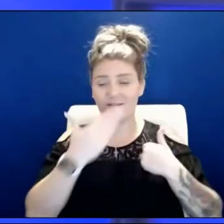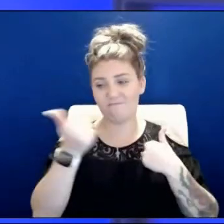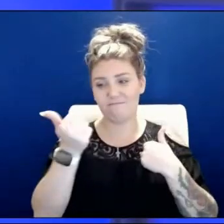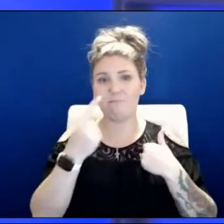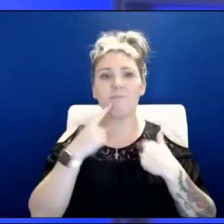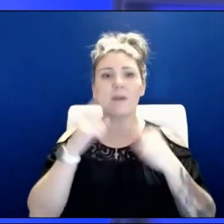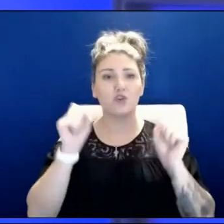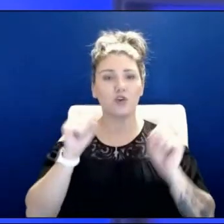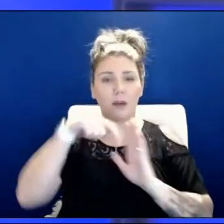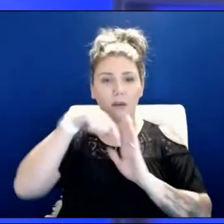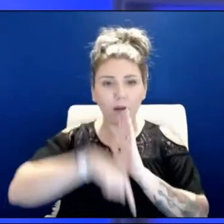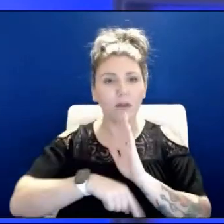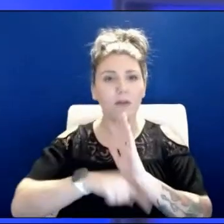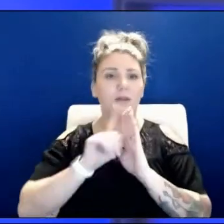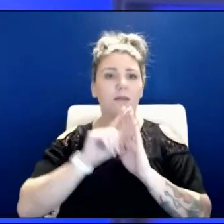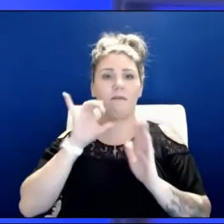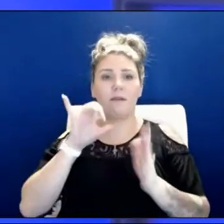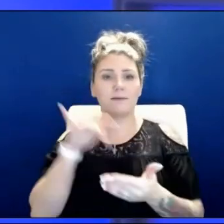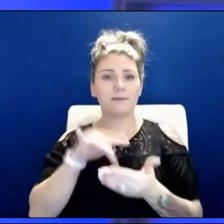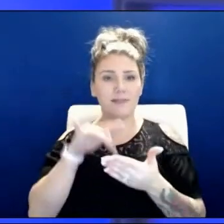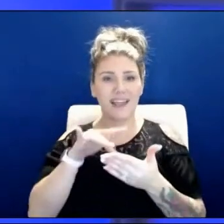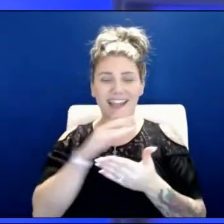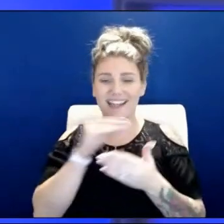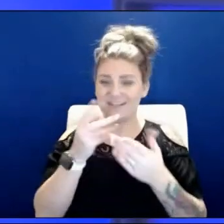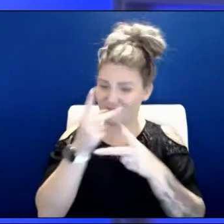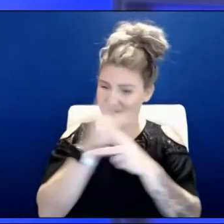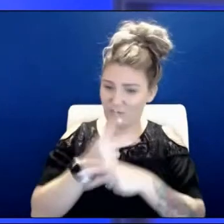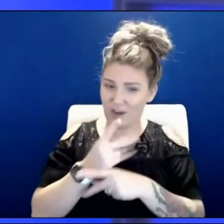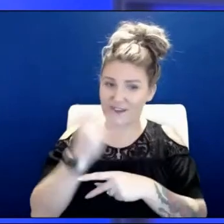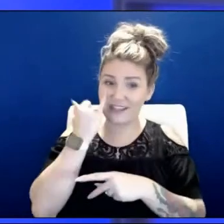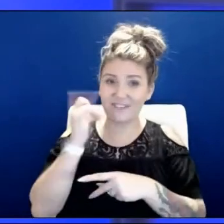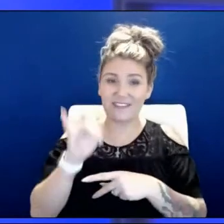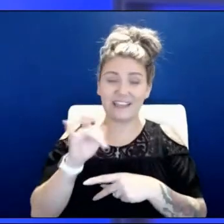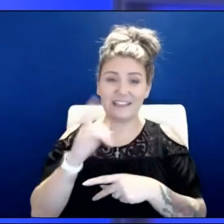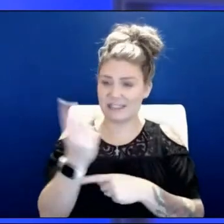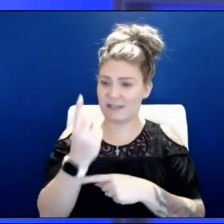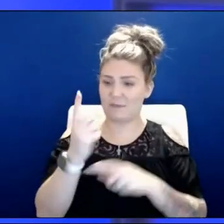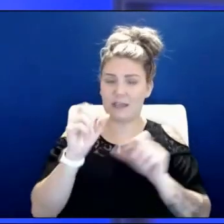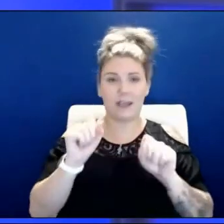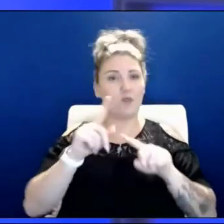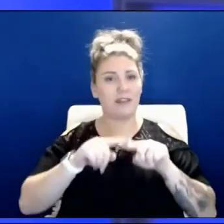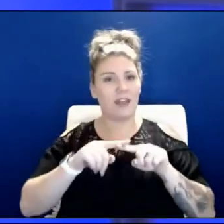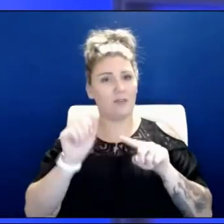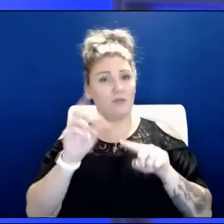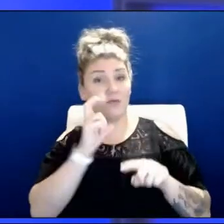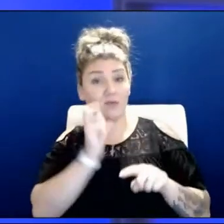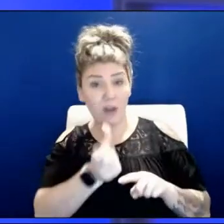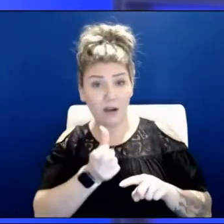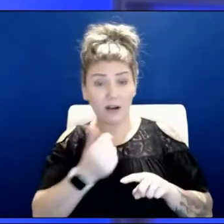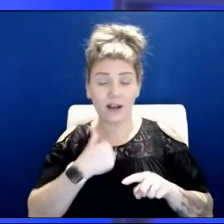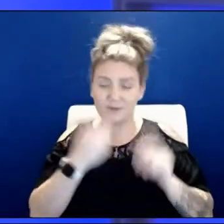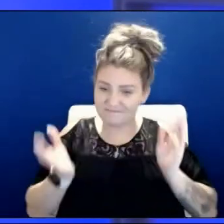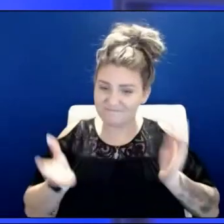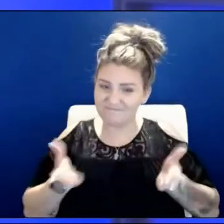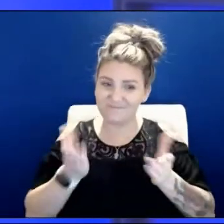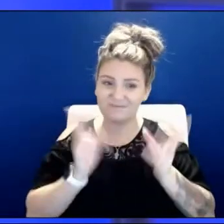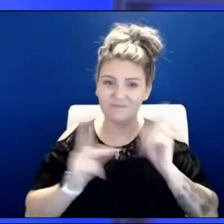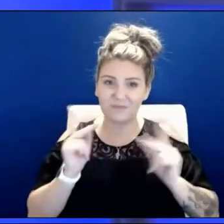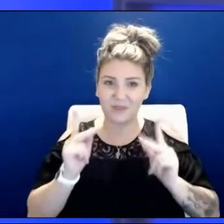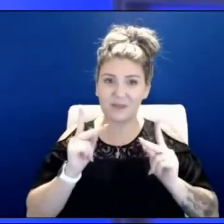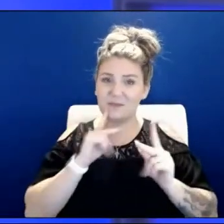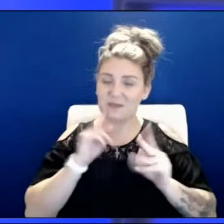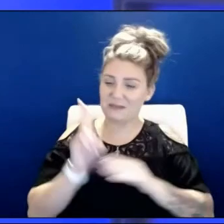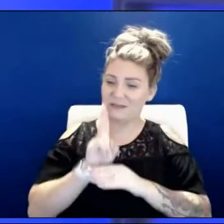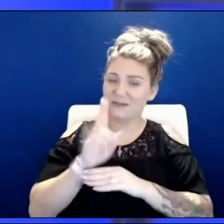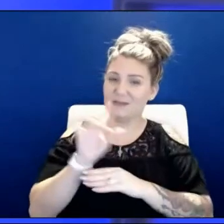into a study and find out, is this actually something that I can rely on or not? So I would just encourage people to make use of this,